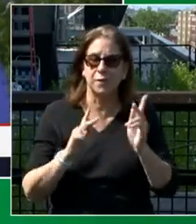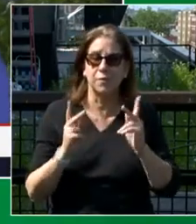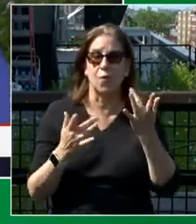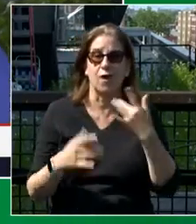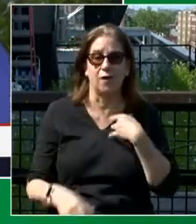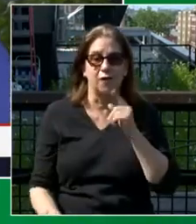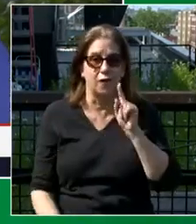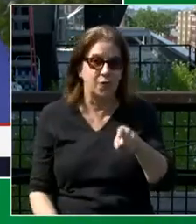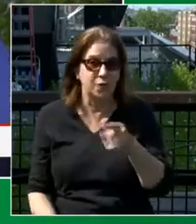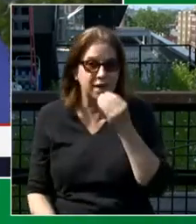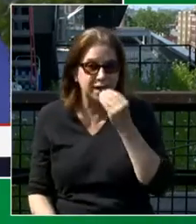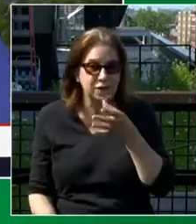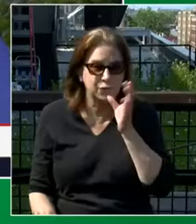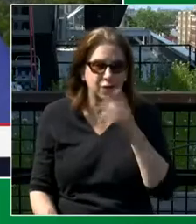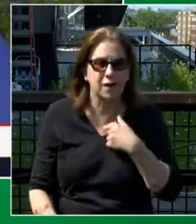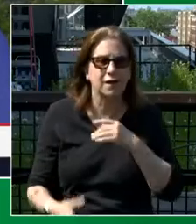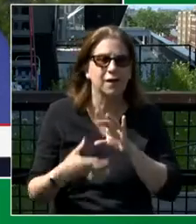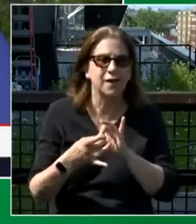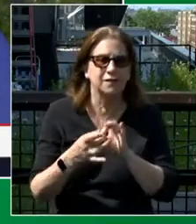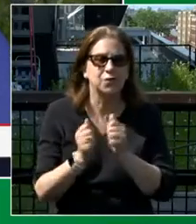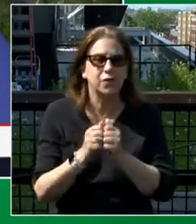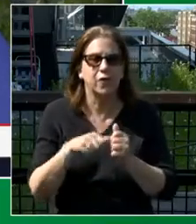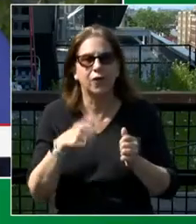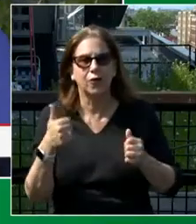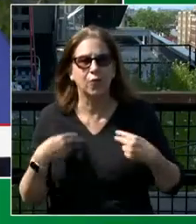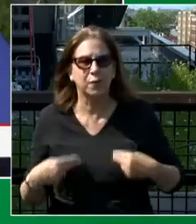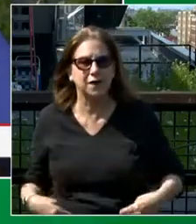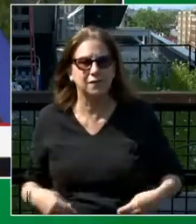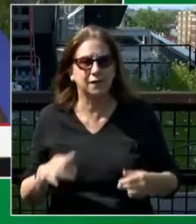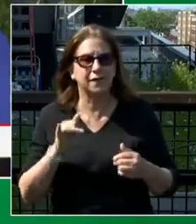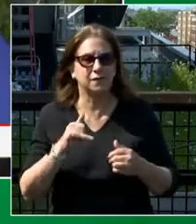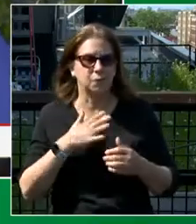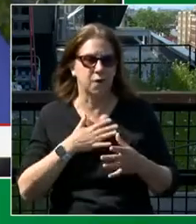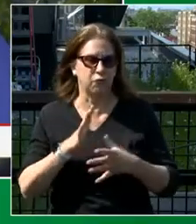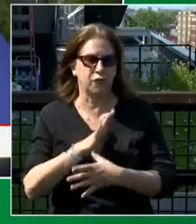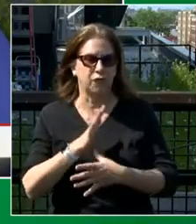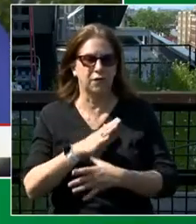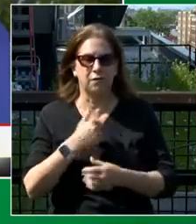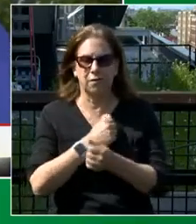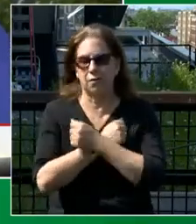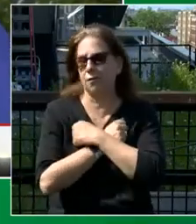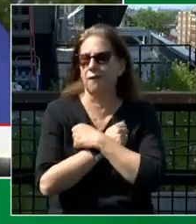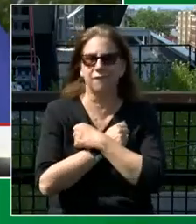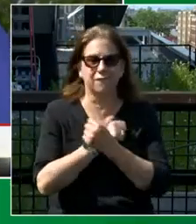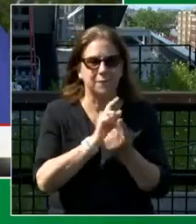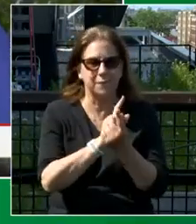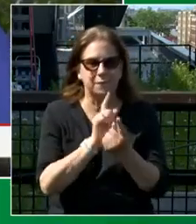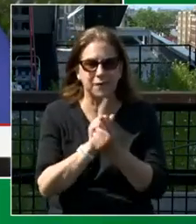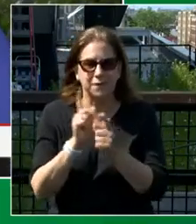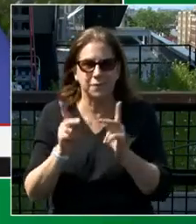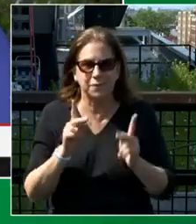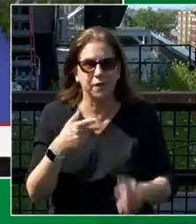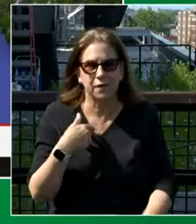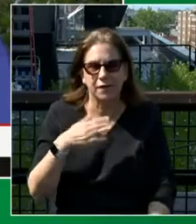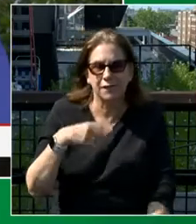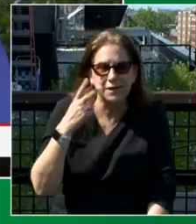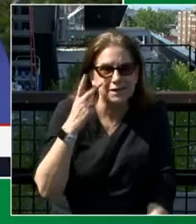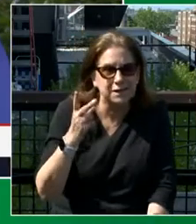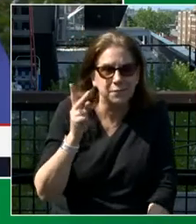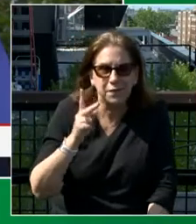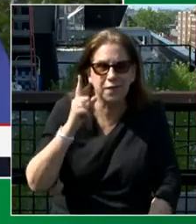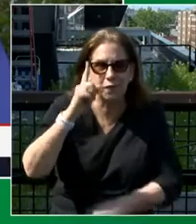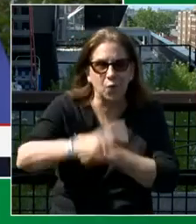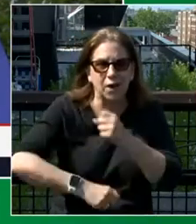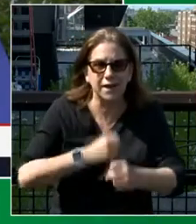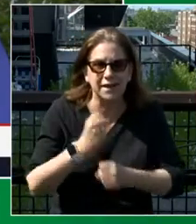haven't seen each other face to face for years, or a year and a half, or months or whatever, are now finding the experience to be that much more